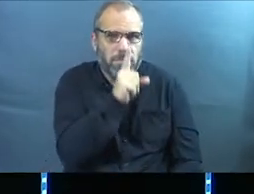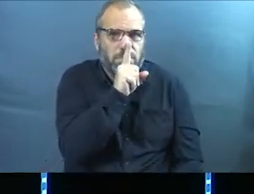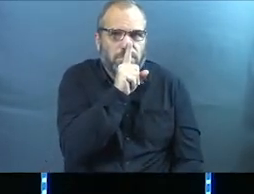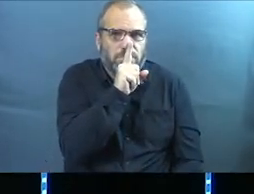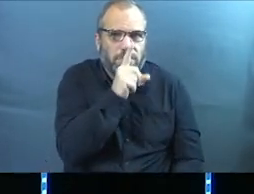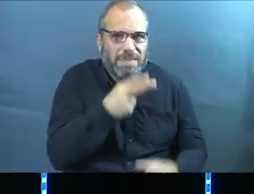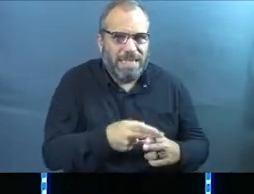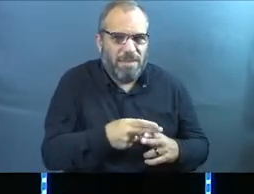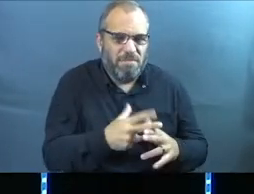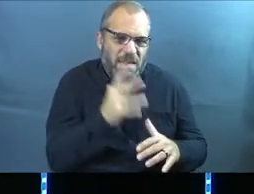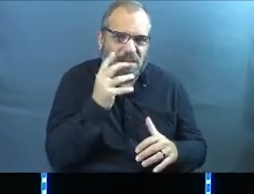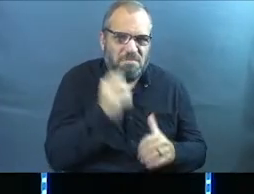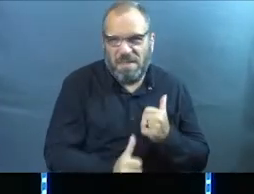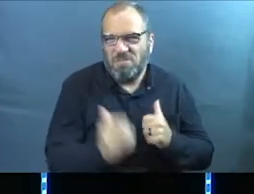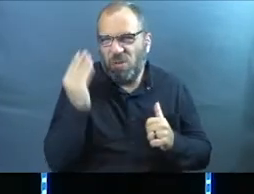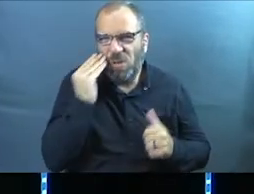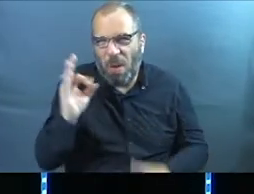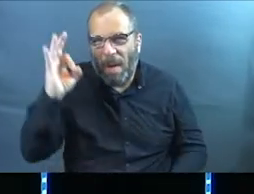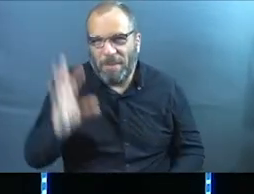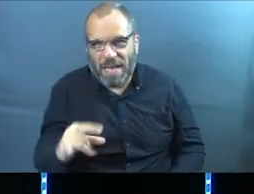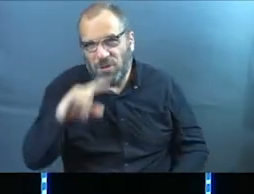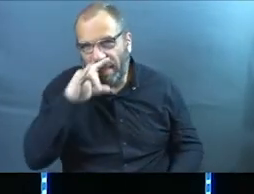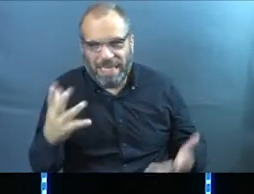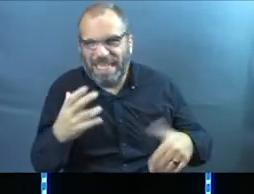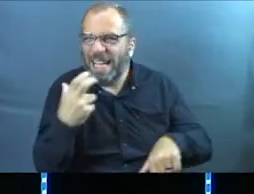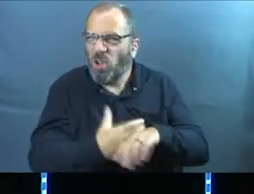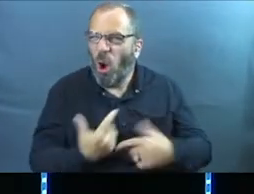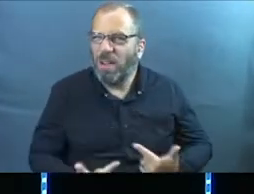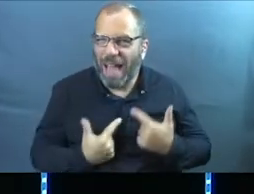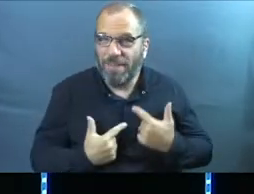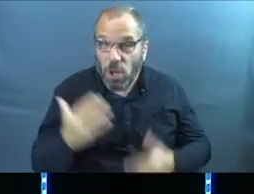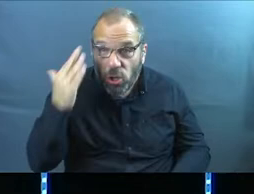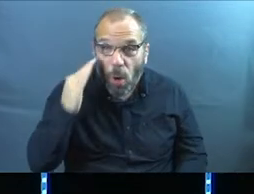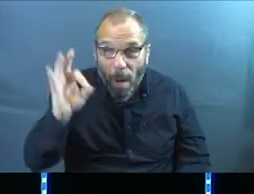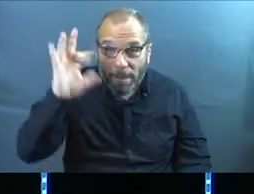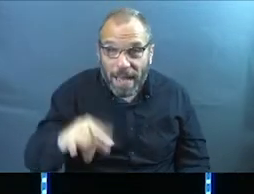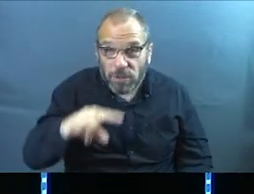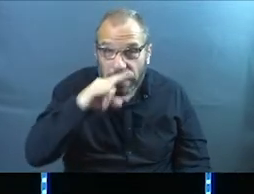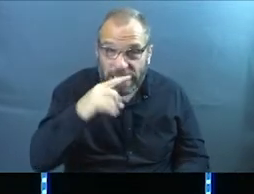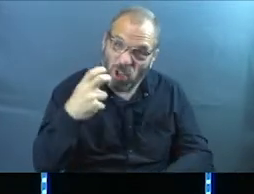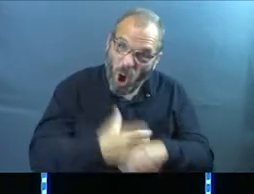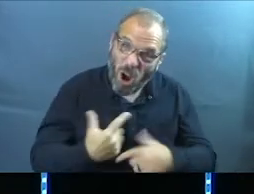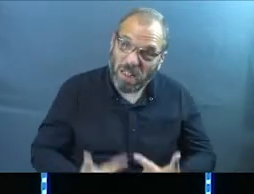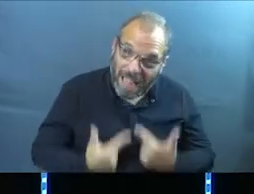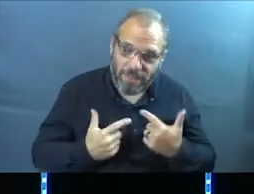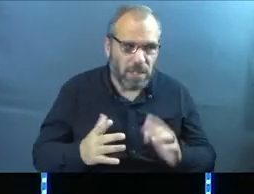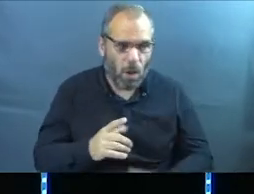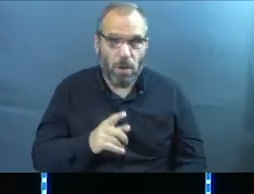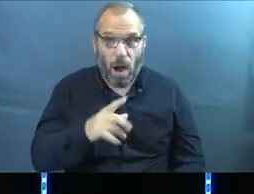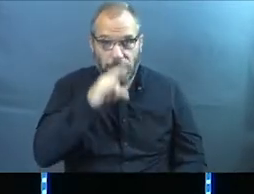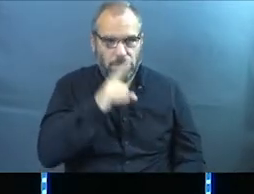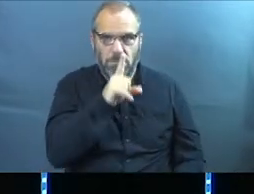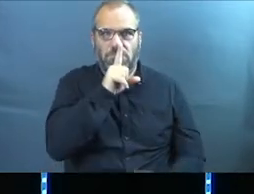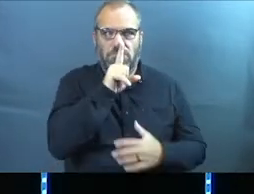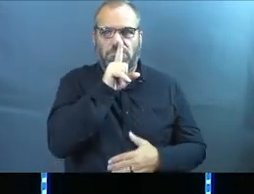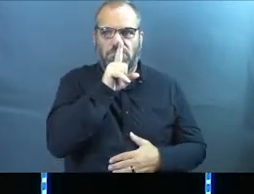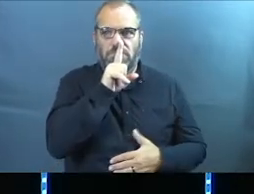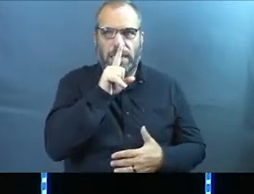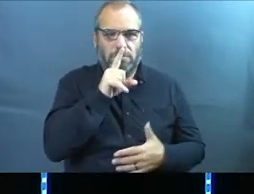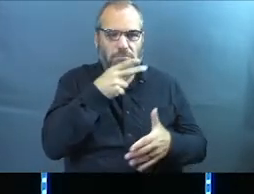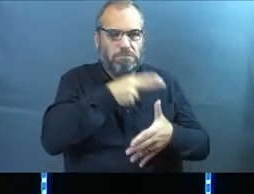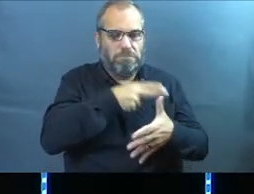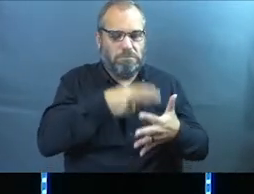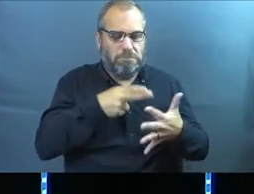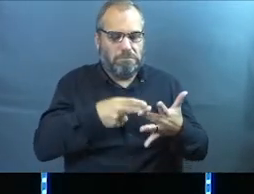them because that would be mean as a, you know, pastor's kids. It's a hard life. I don't know if you knew that. It's a hard life. So we don't name them up here if we can help it.